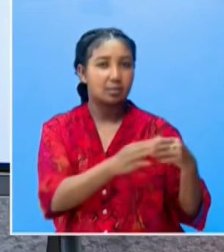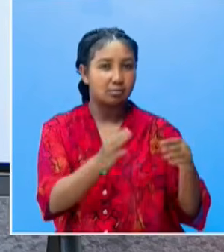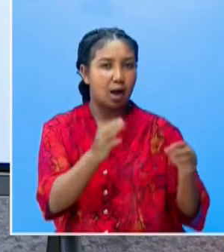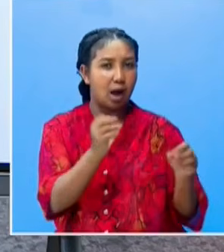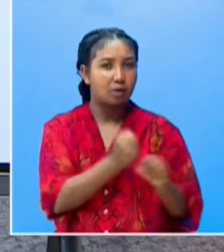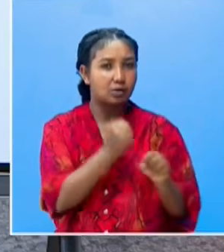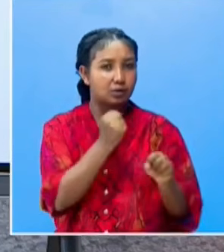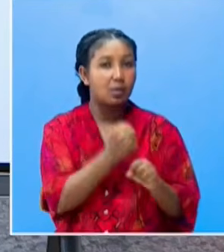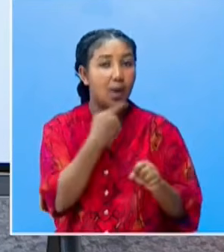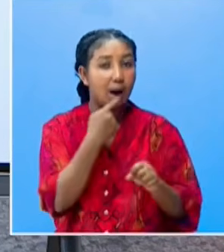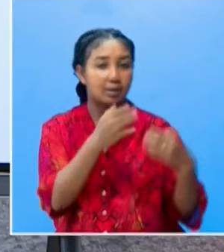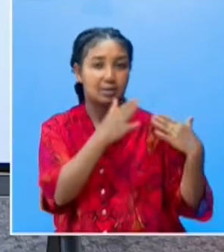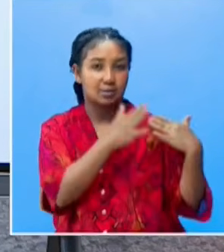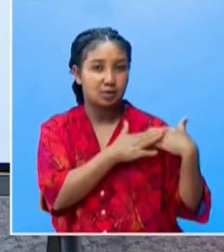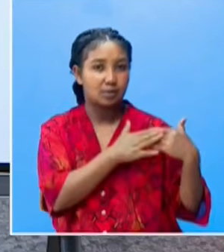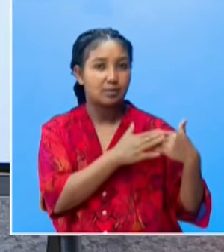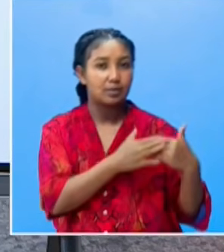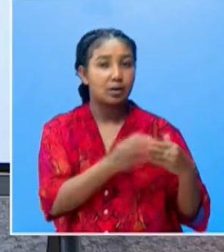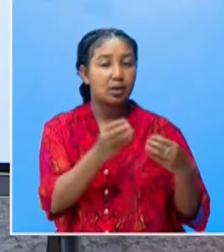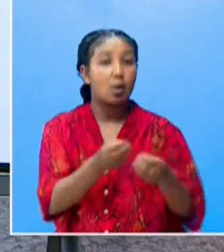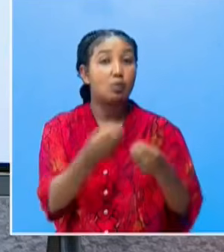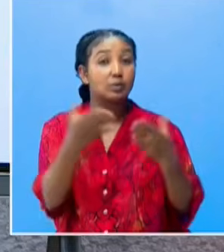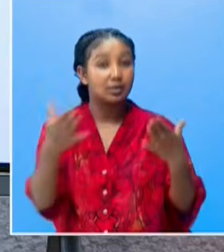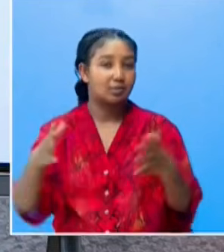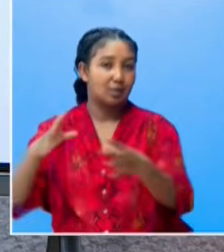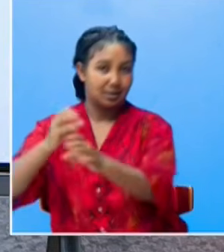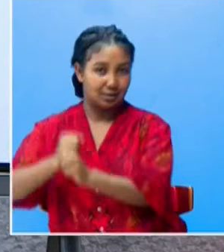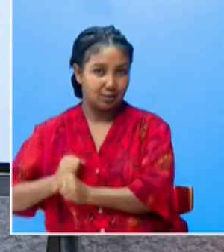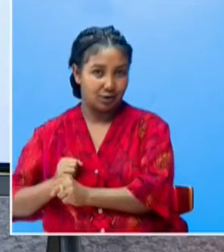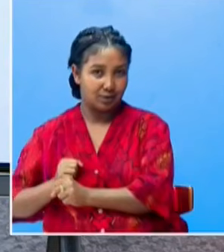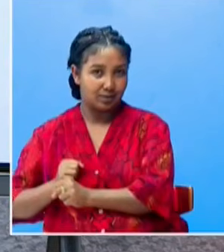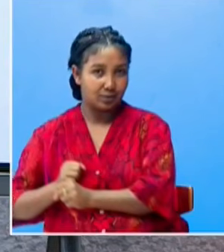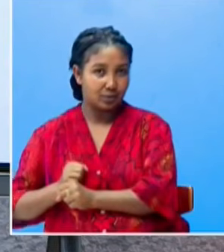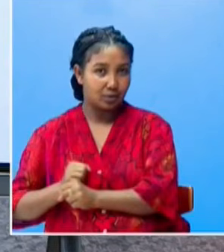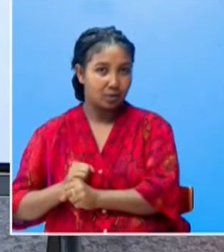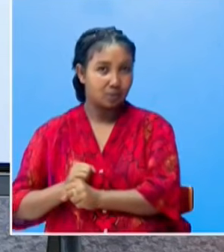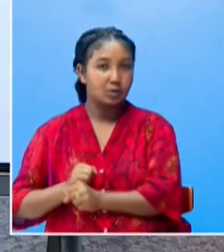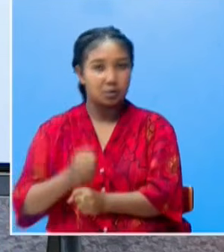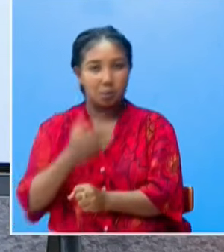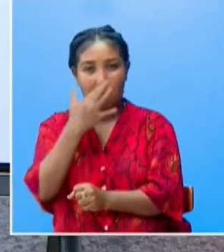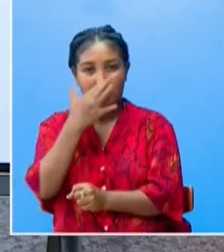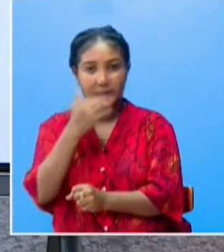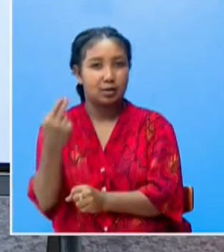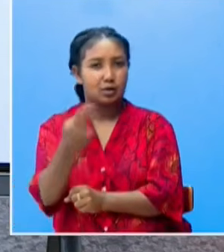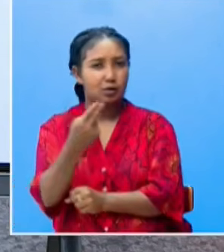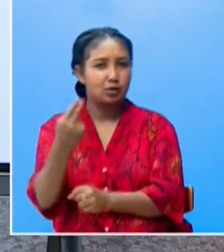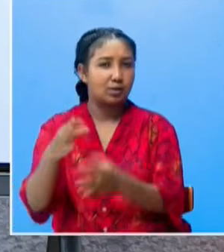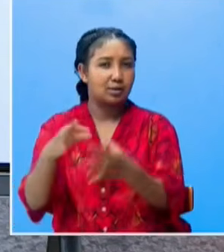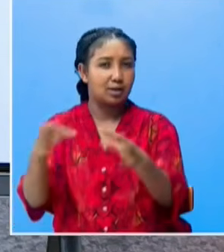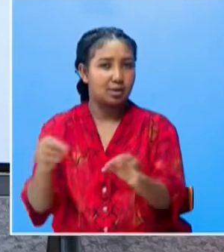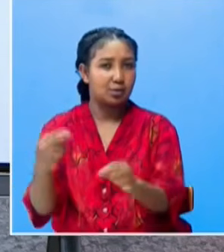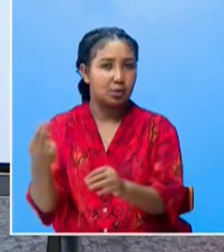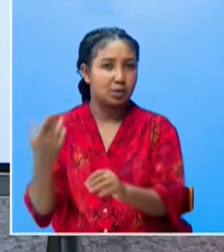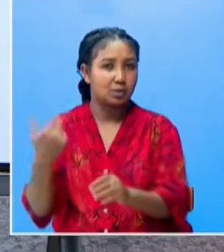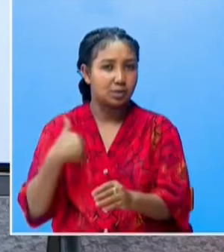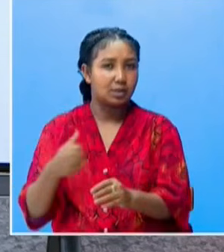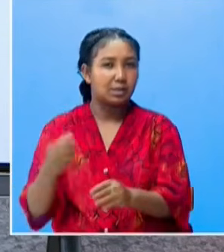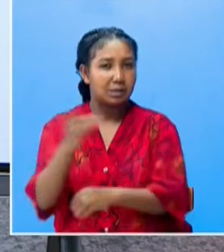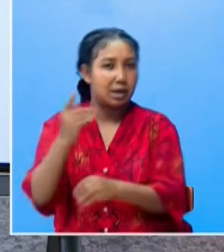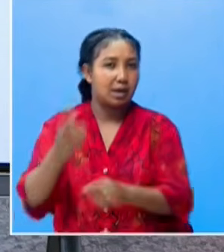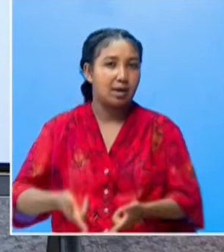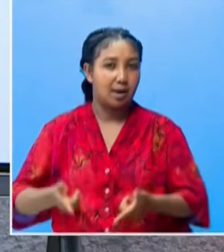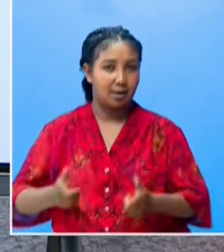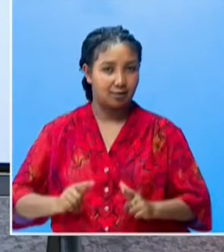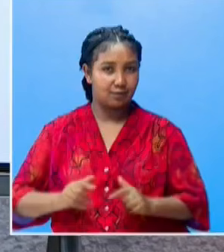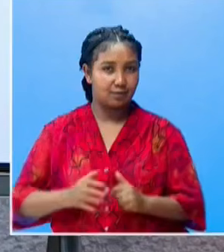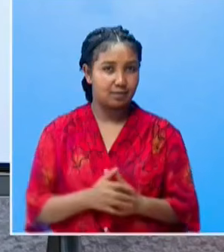the action, whereas the object is the receiver, which is a common and usual sentences that we make in our daily life,